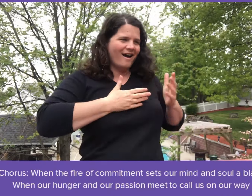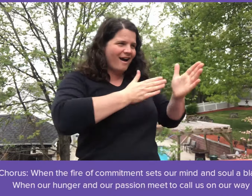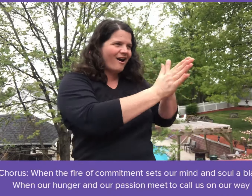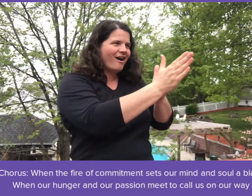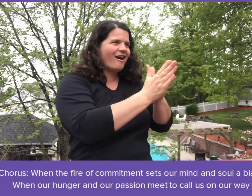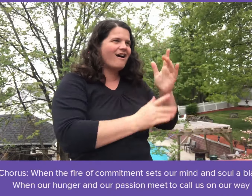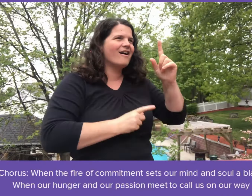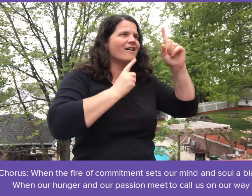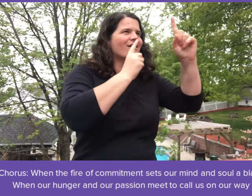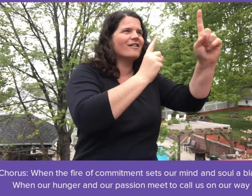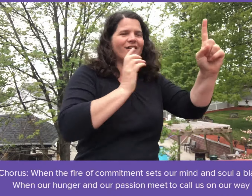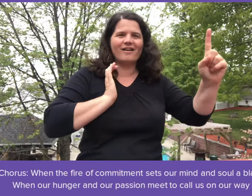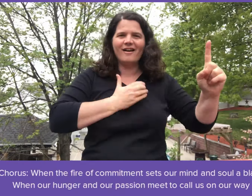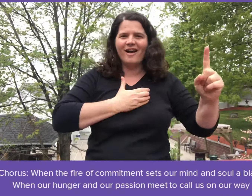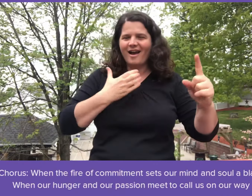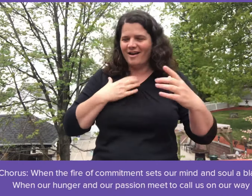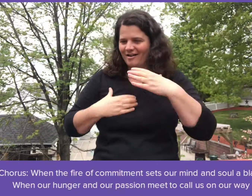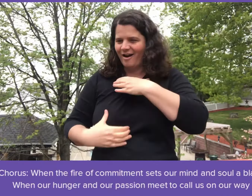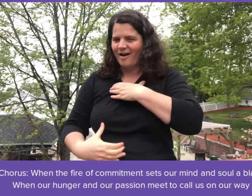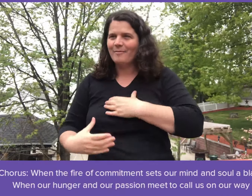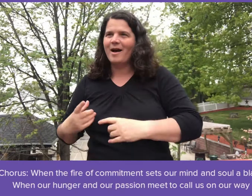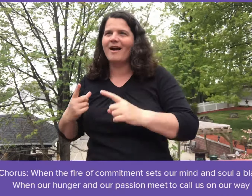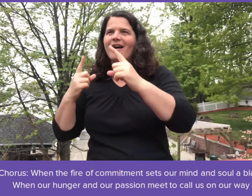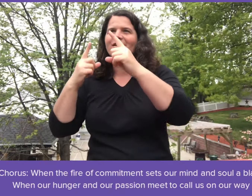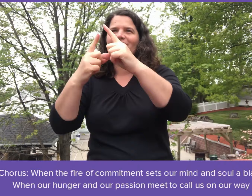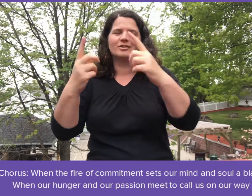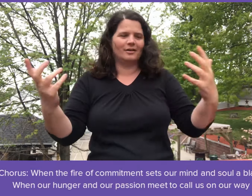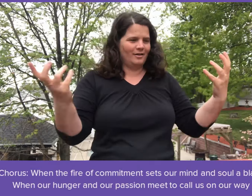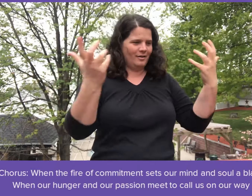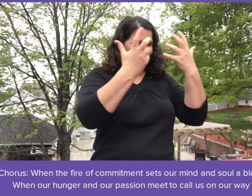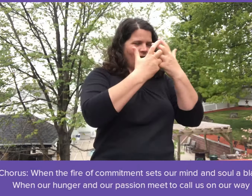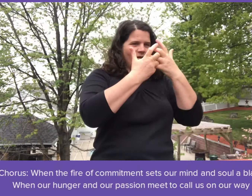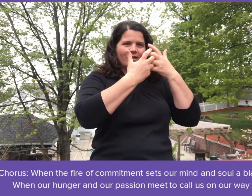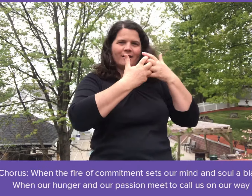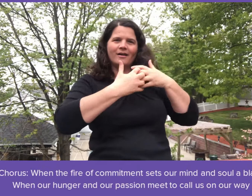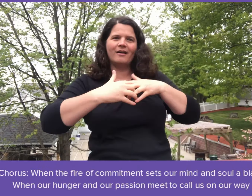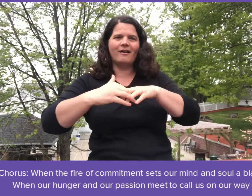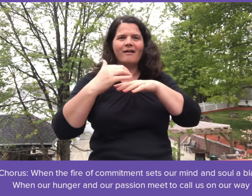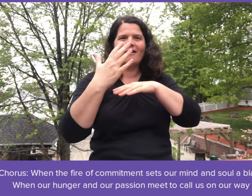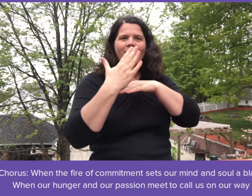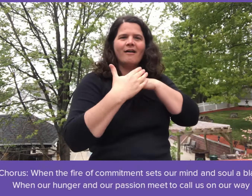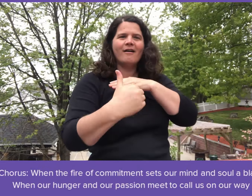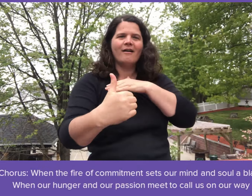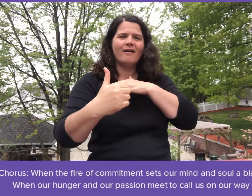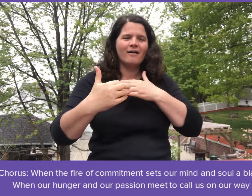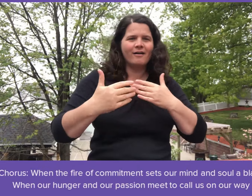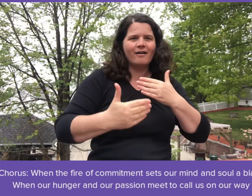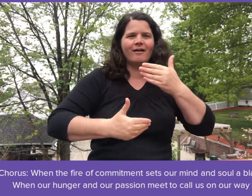To come.